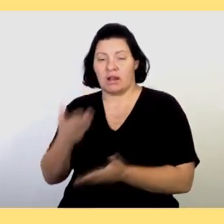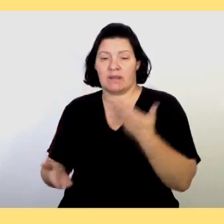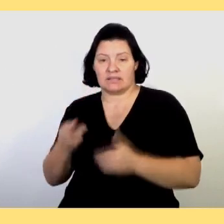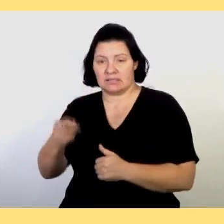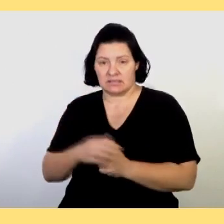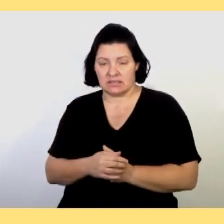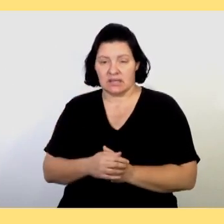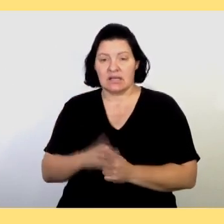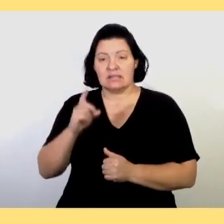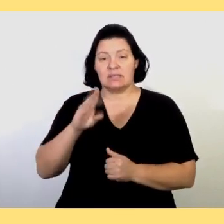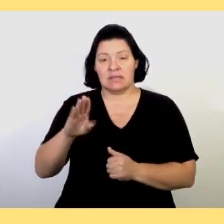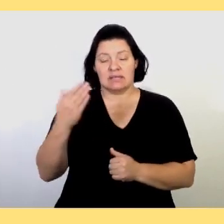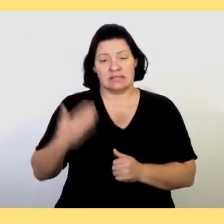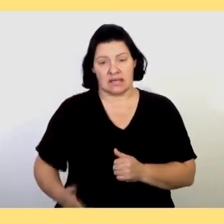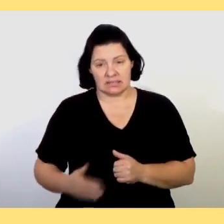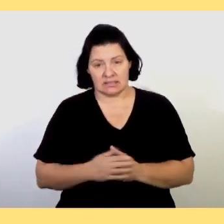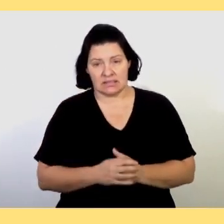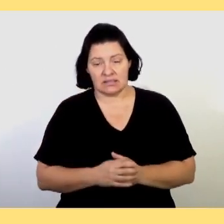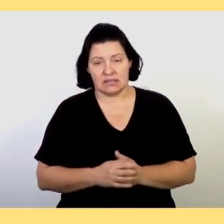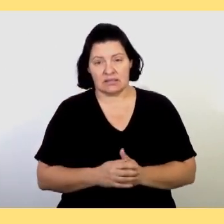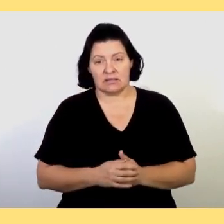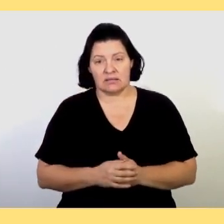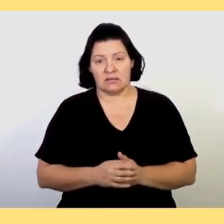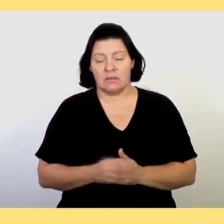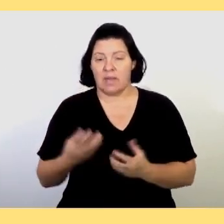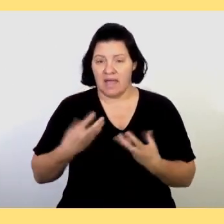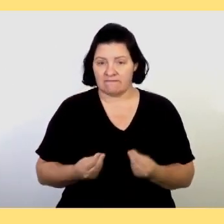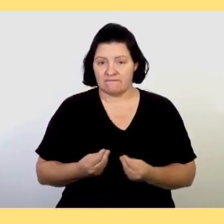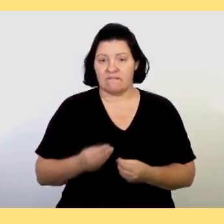balance. So on the debit side, I'm going to have now my